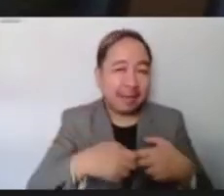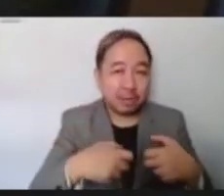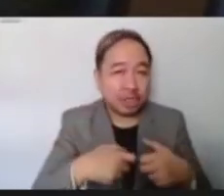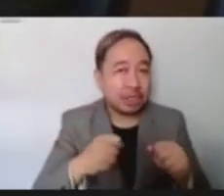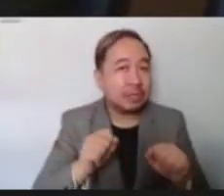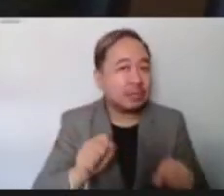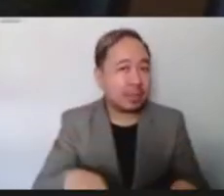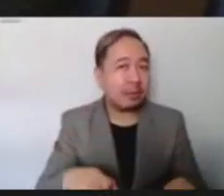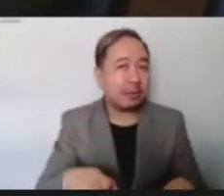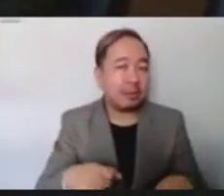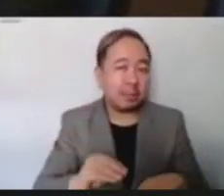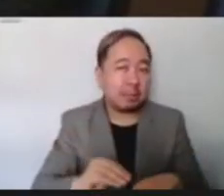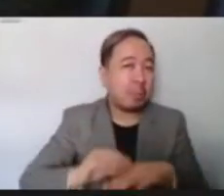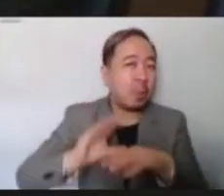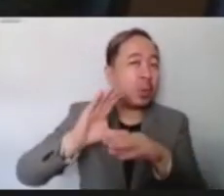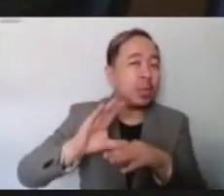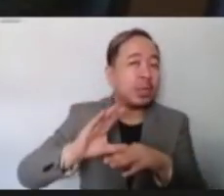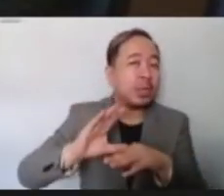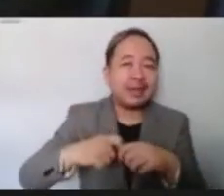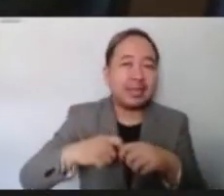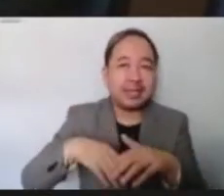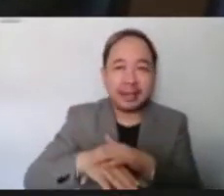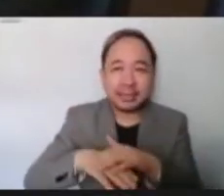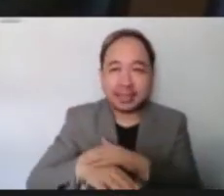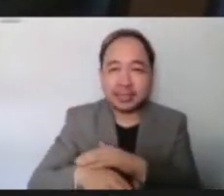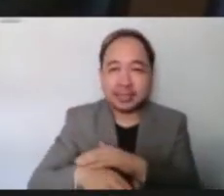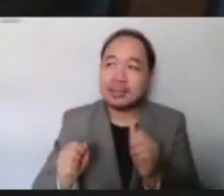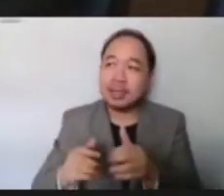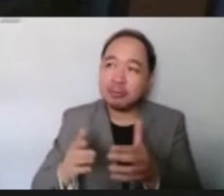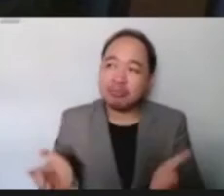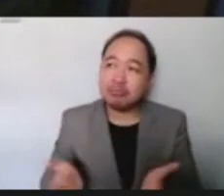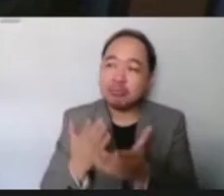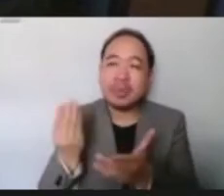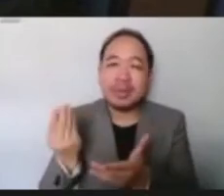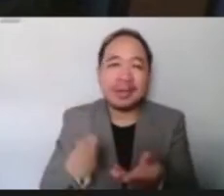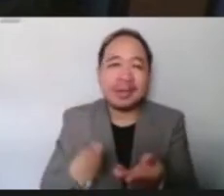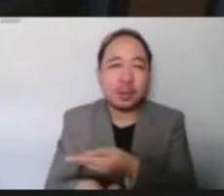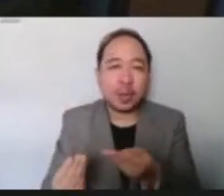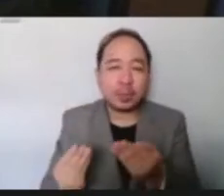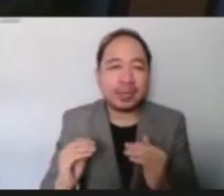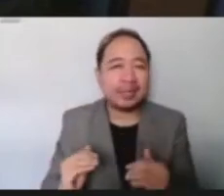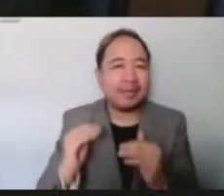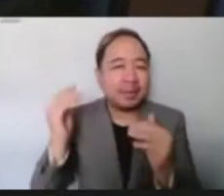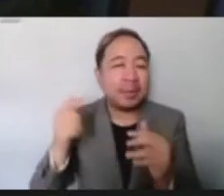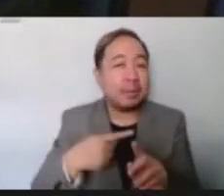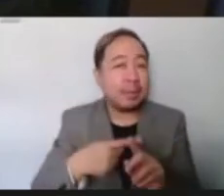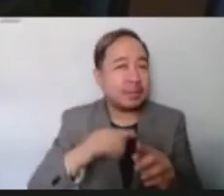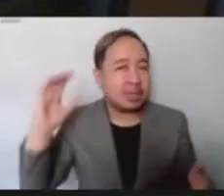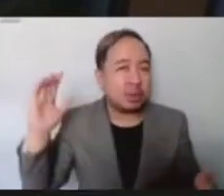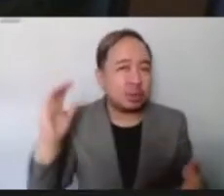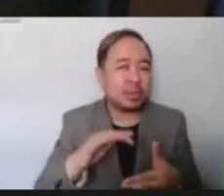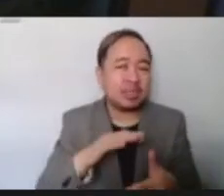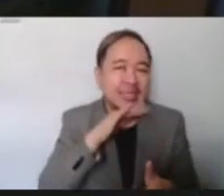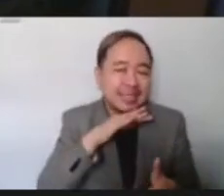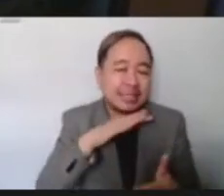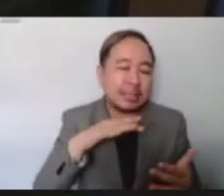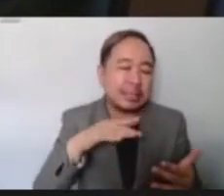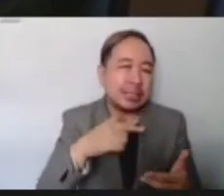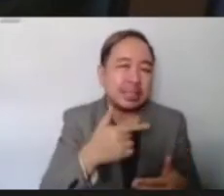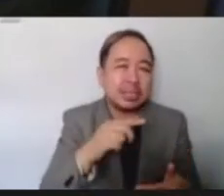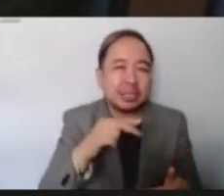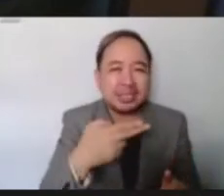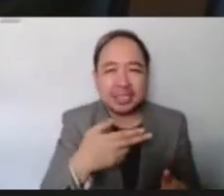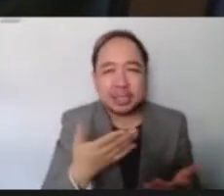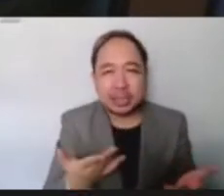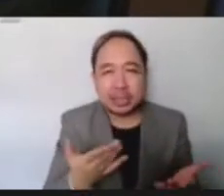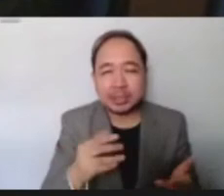to increase energy access Foster Economic Development and reduce greenhouse gas emissions in the region India believes